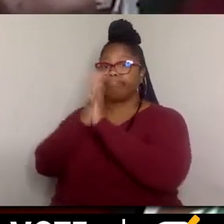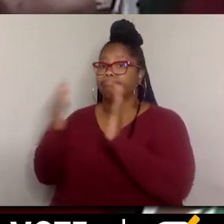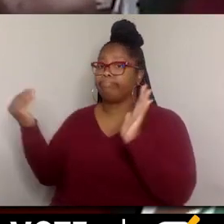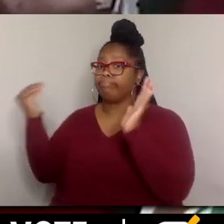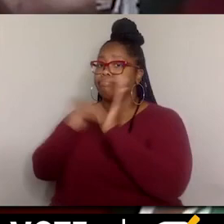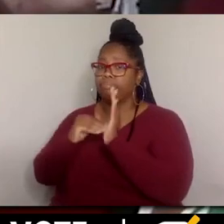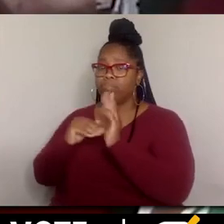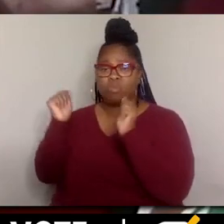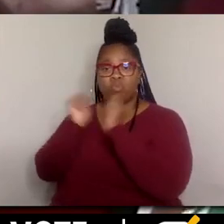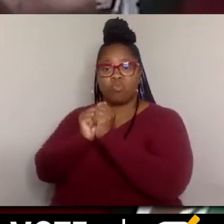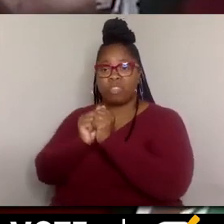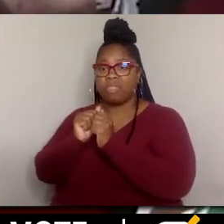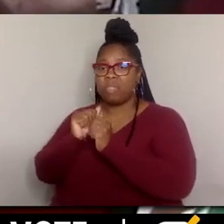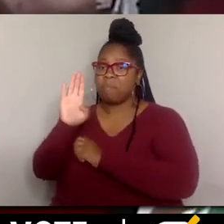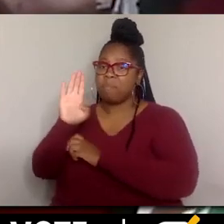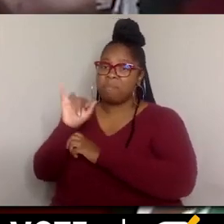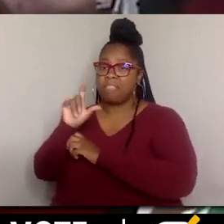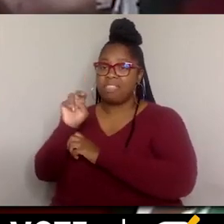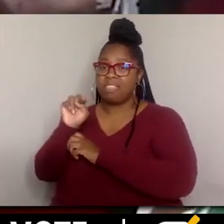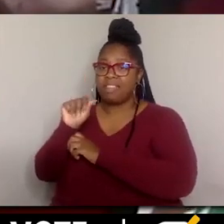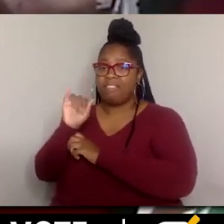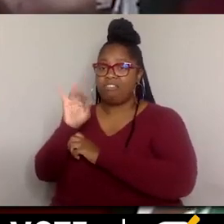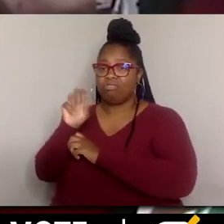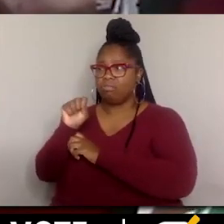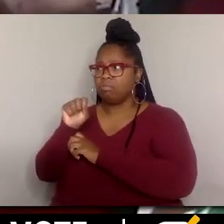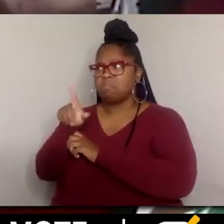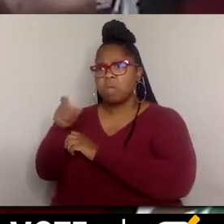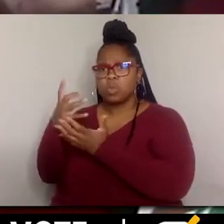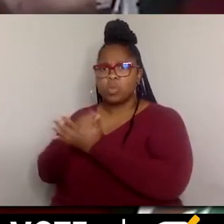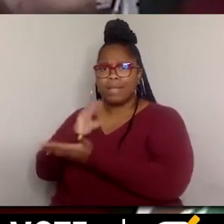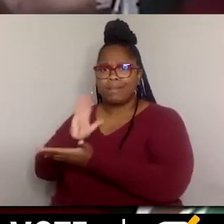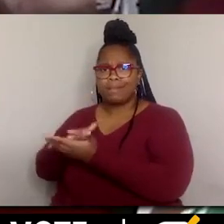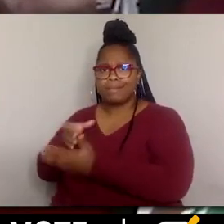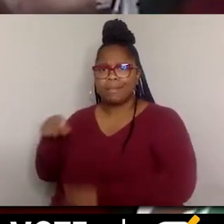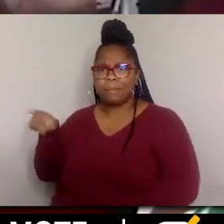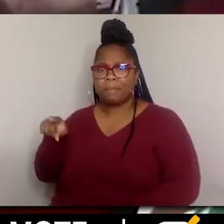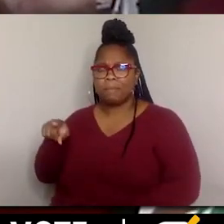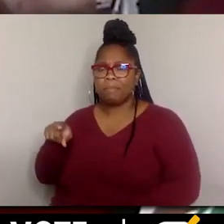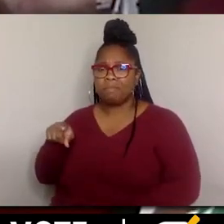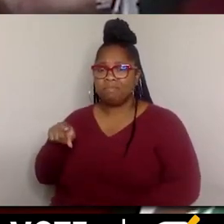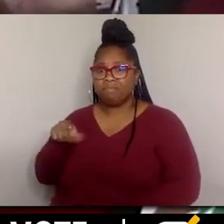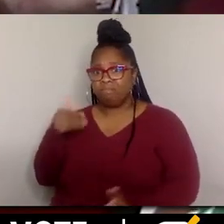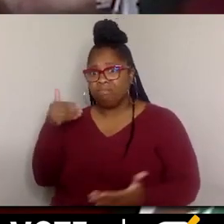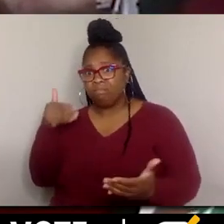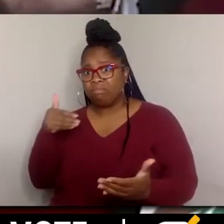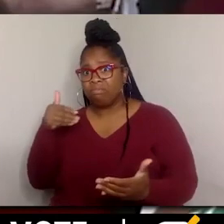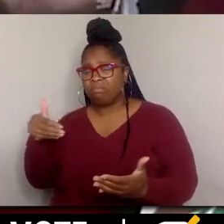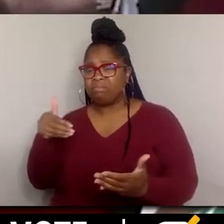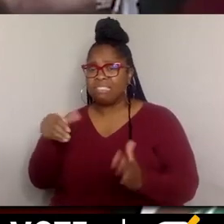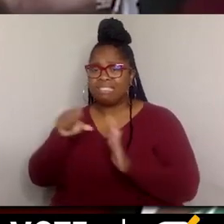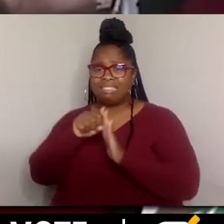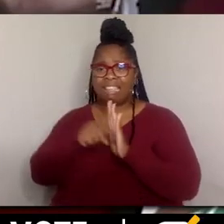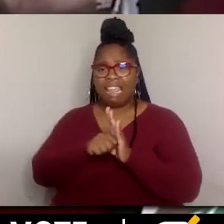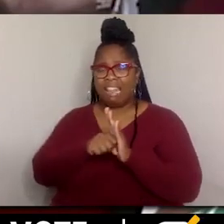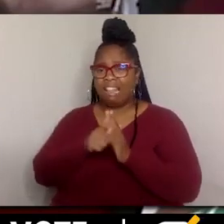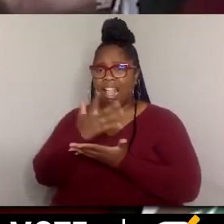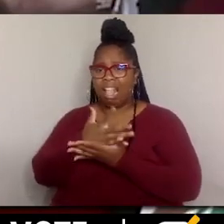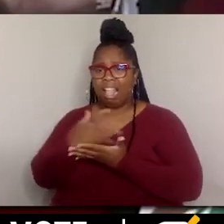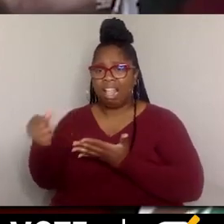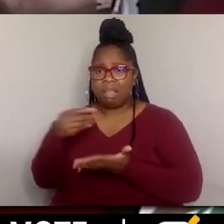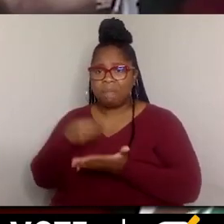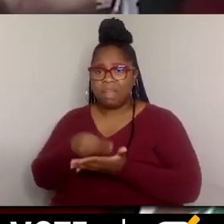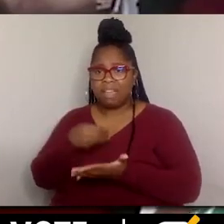win. With a huge state budget deficit looming, we can't have the balance of power on the school